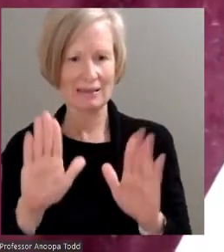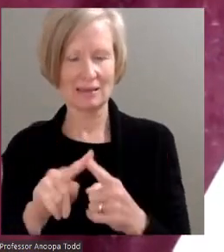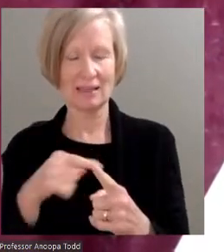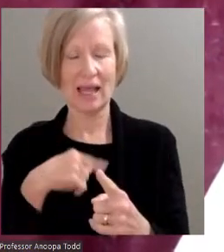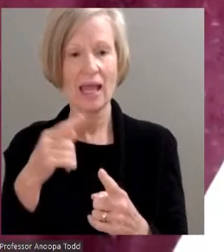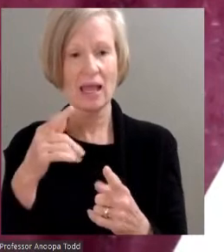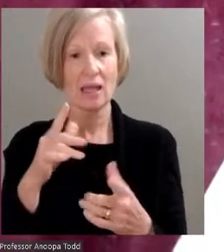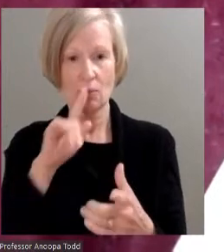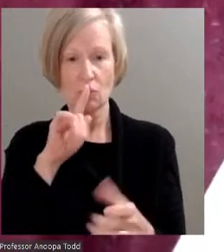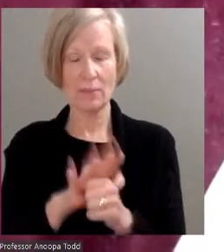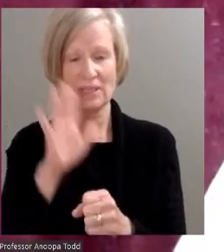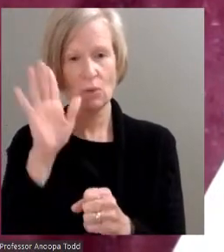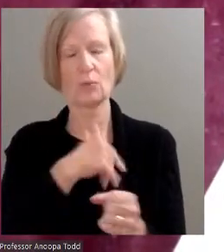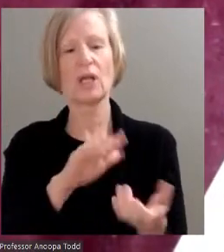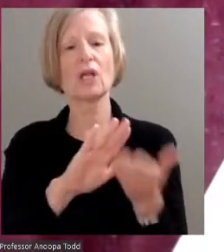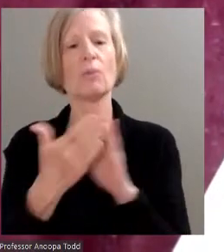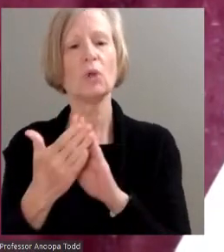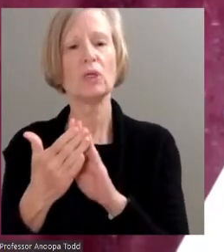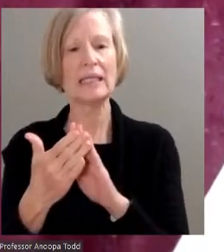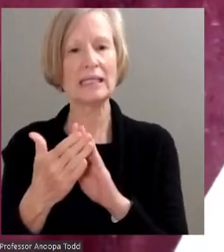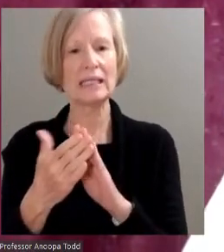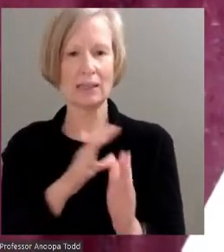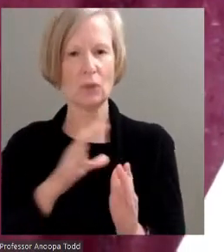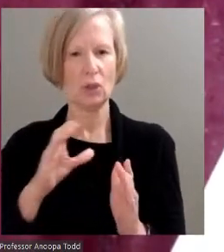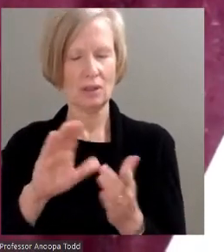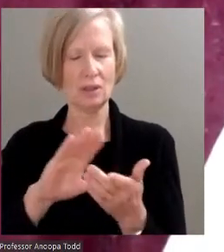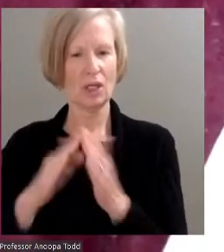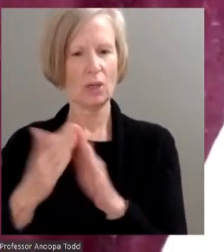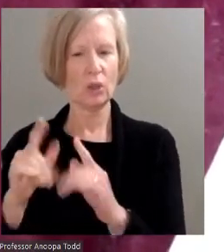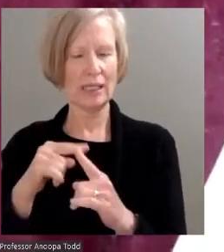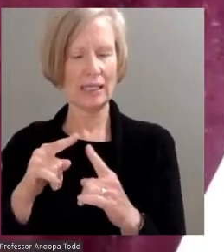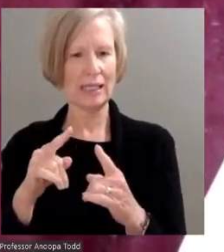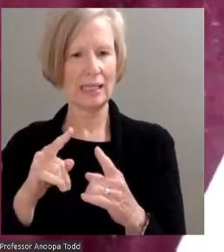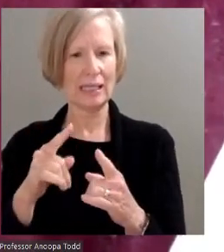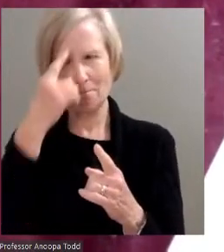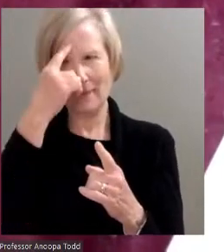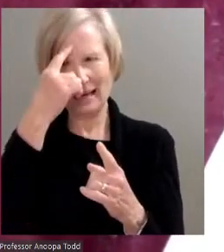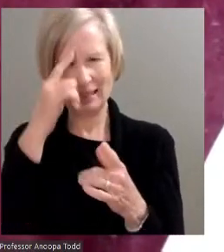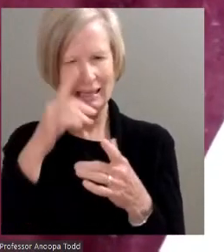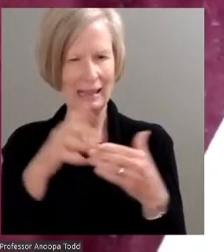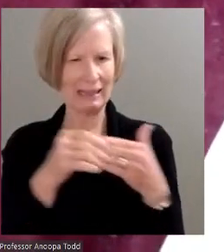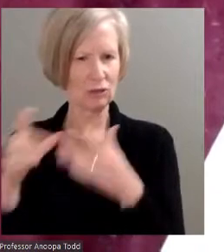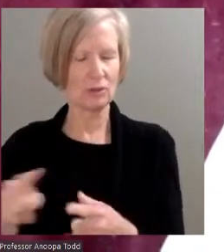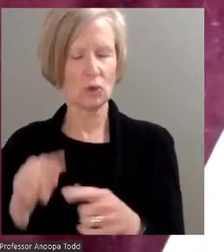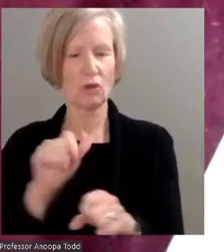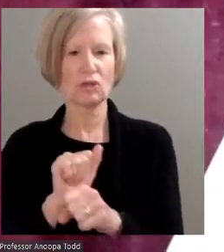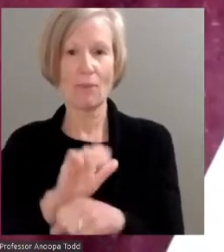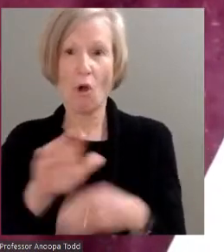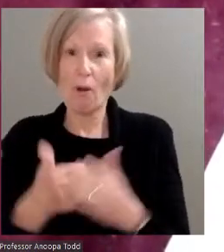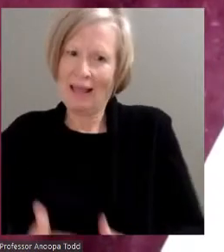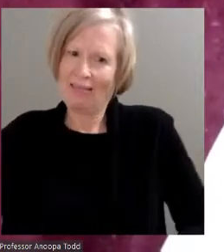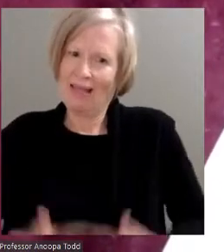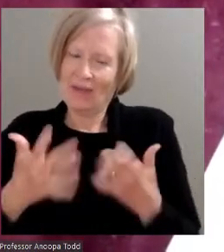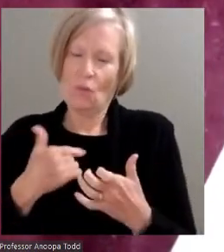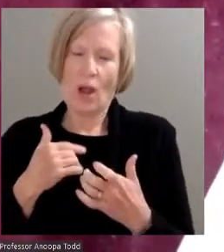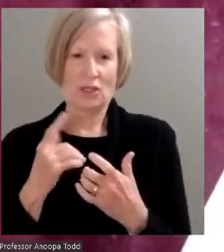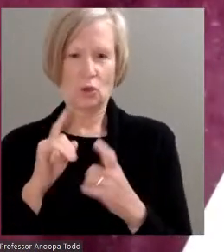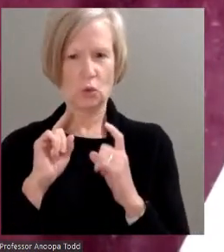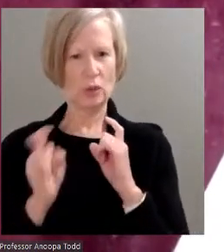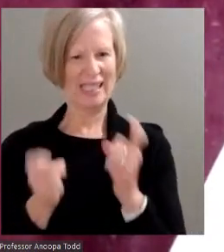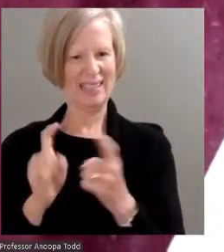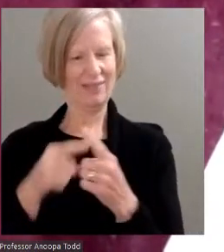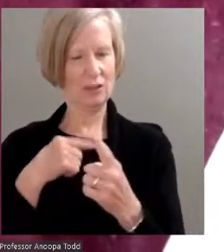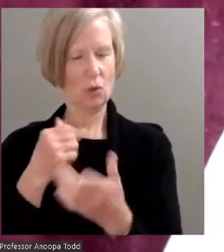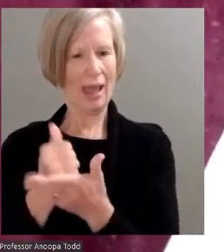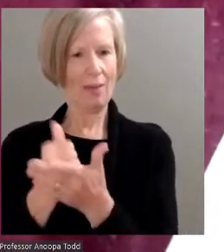leadership to the job. All my life, I've wanted to be able to give back to my community. And while I love to teach, I have